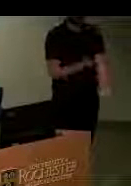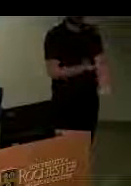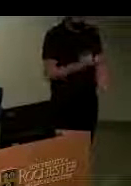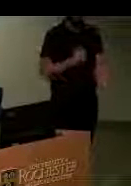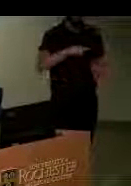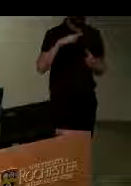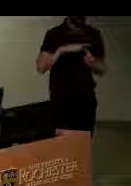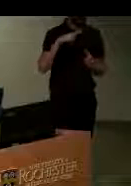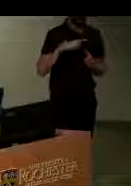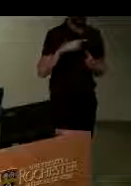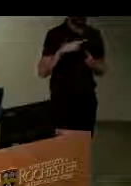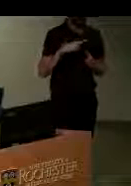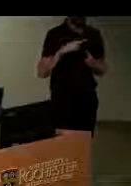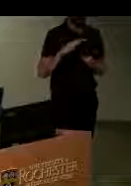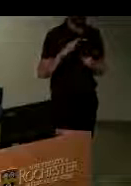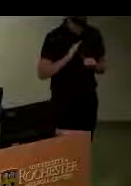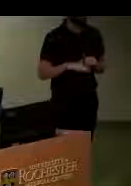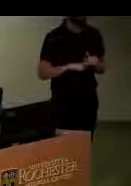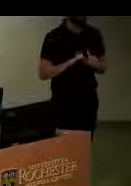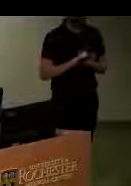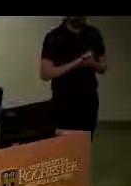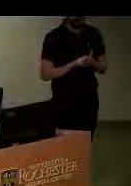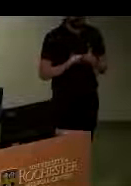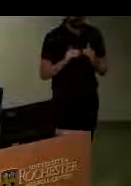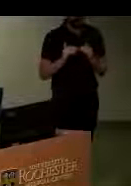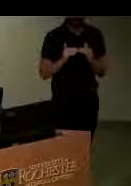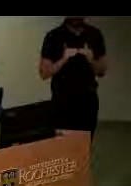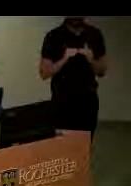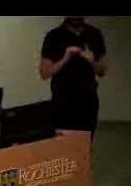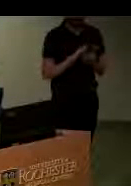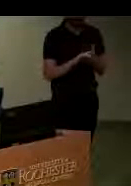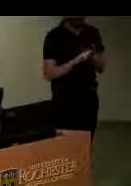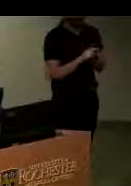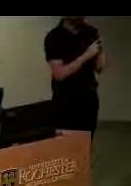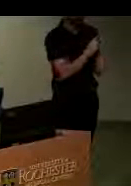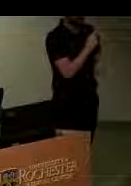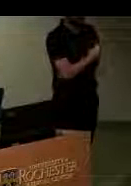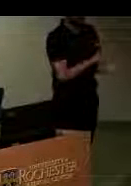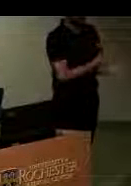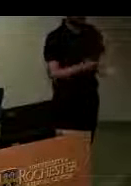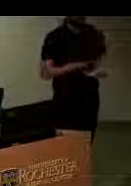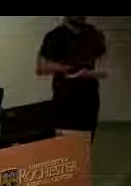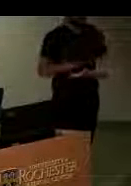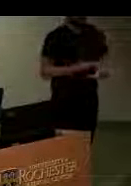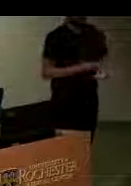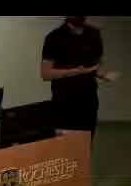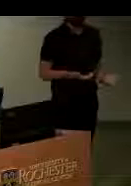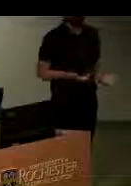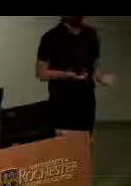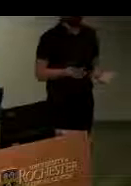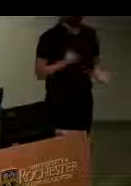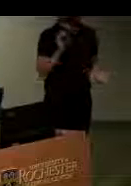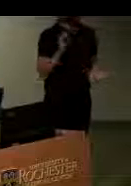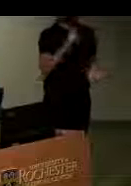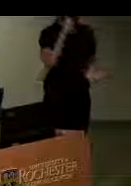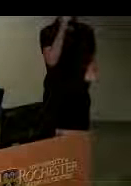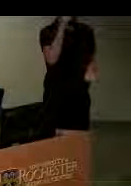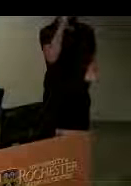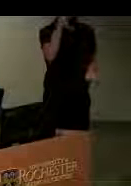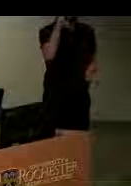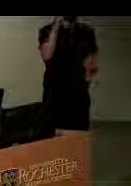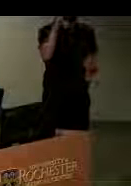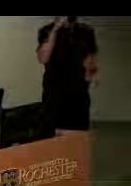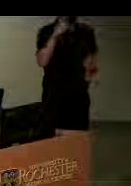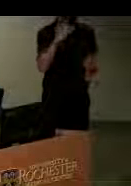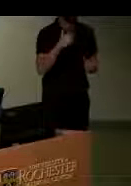excellent, as opposed to being as nice to your colleagues as you are to your patients. And that kick-started me in just loving